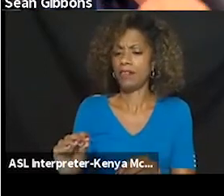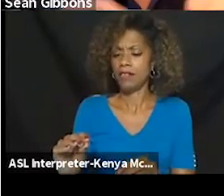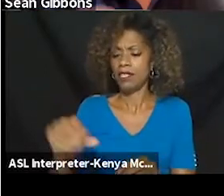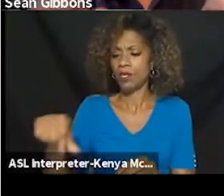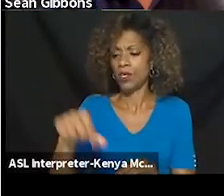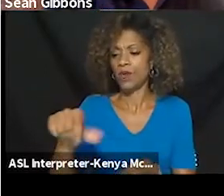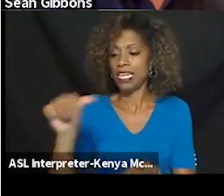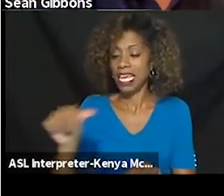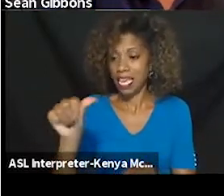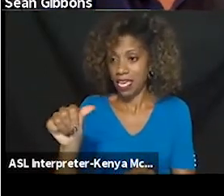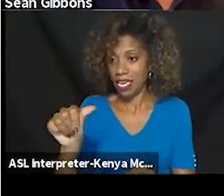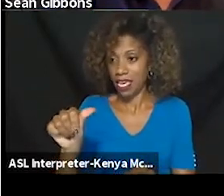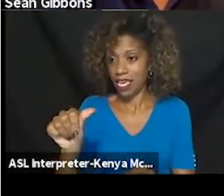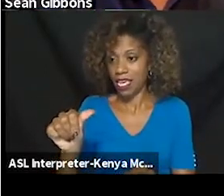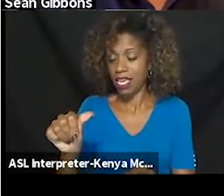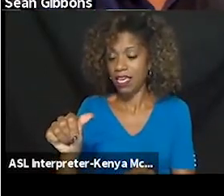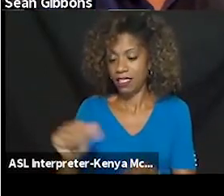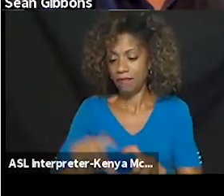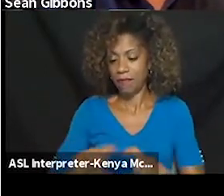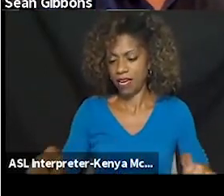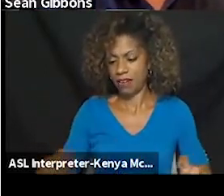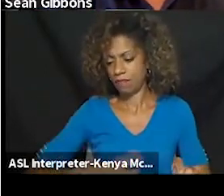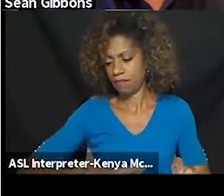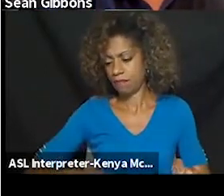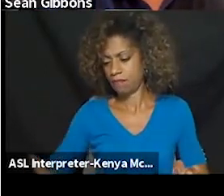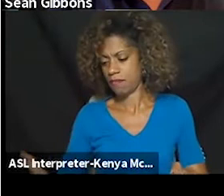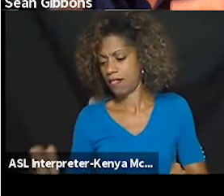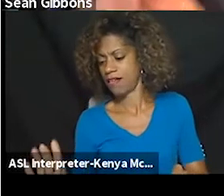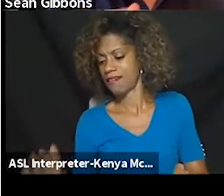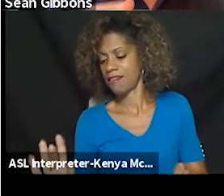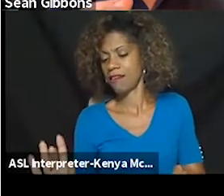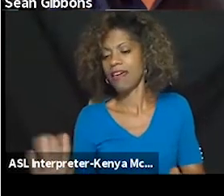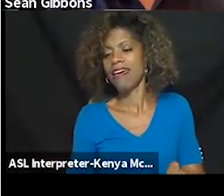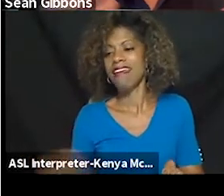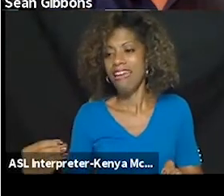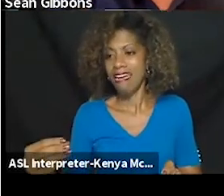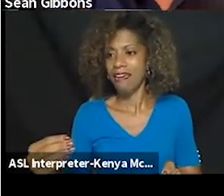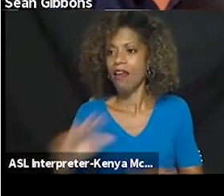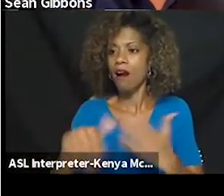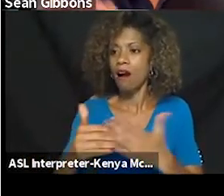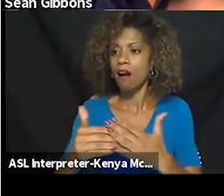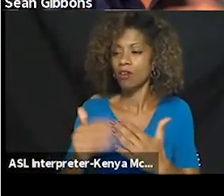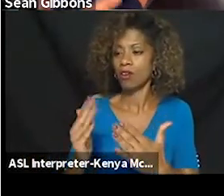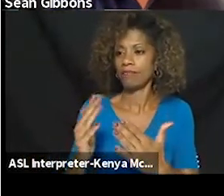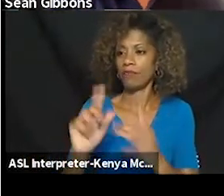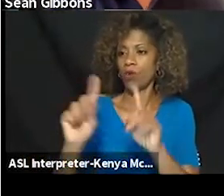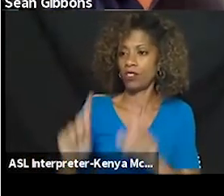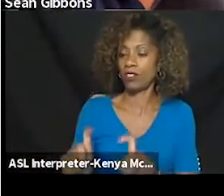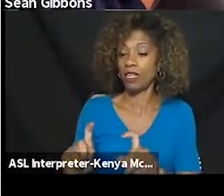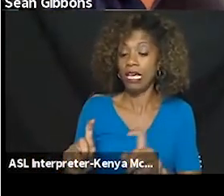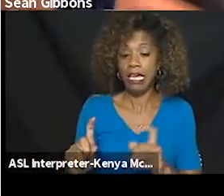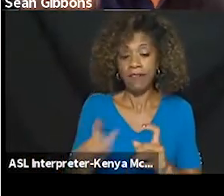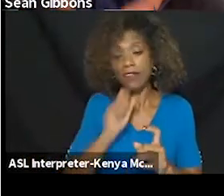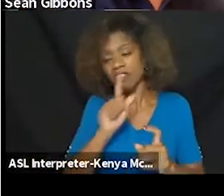Q&A box, which at least for me is over in the far right-hand corner. If you hover with your cursor, you'll see it there. That's where we'll be looking. And even if you don't have a question, take a look at what other folks are